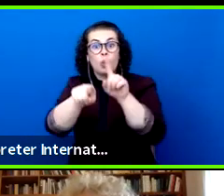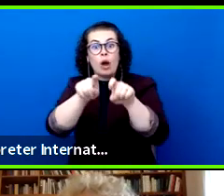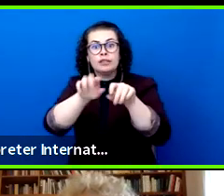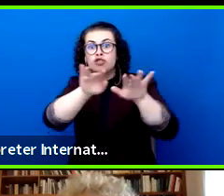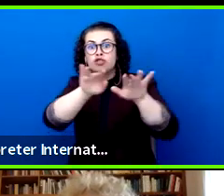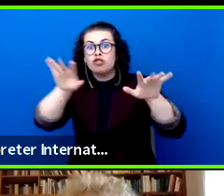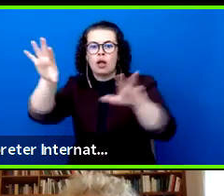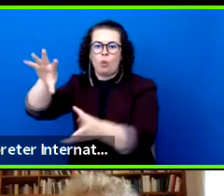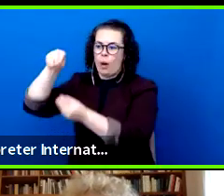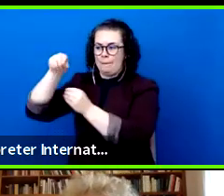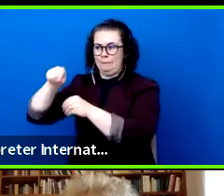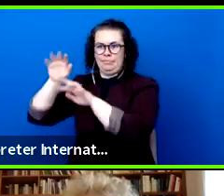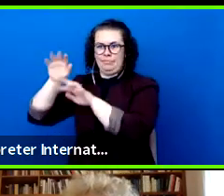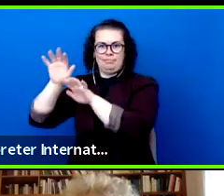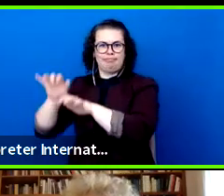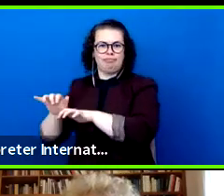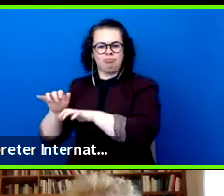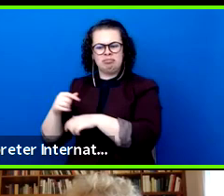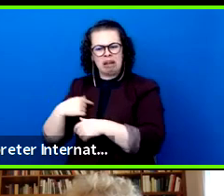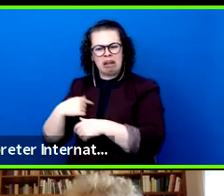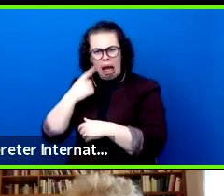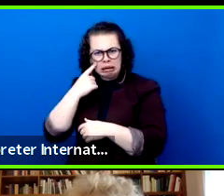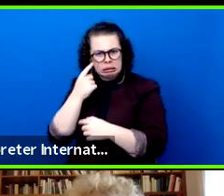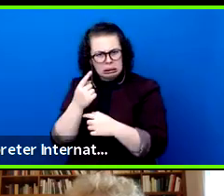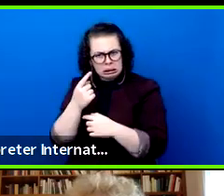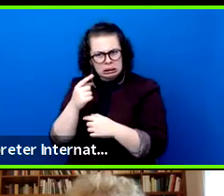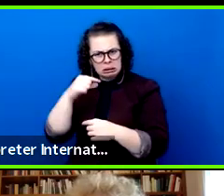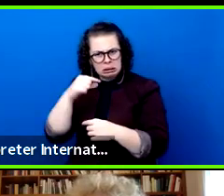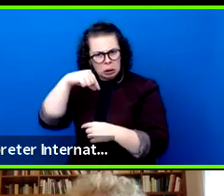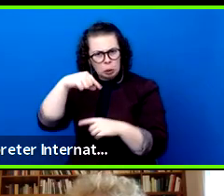see many questions coming in the Q&A.